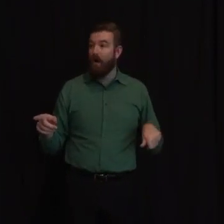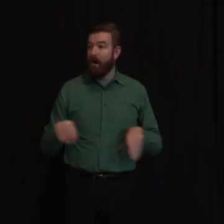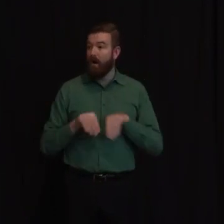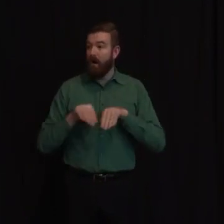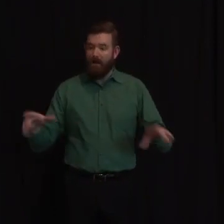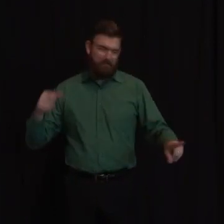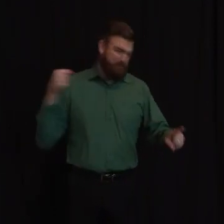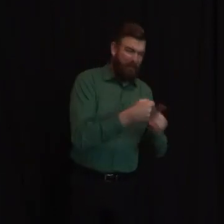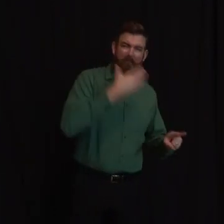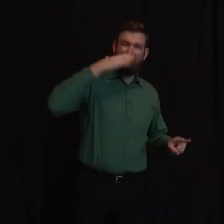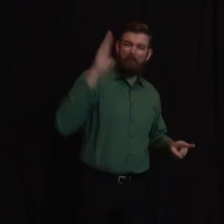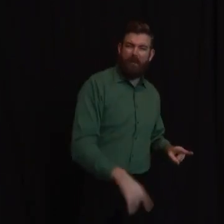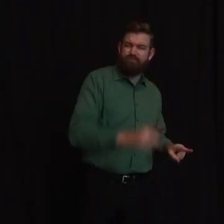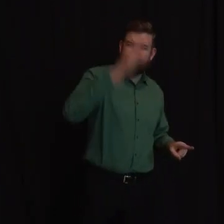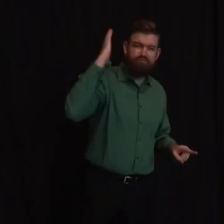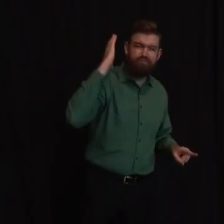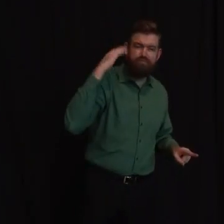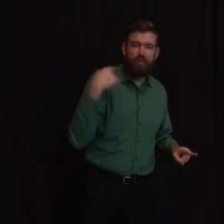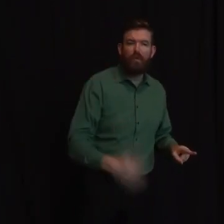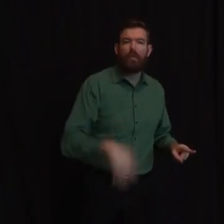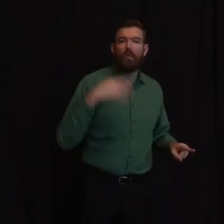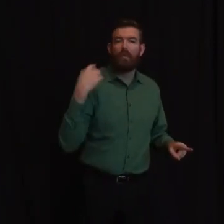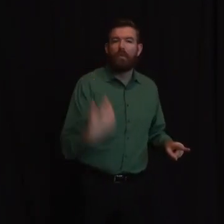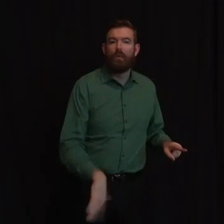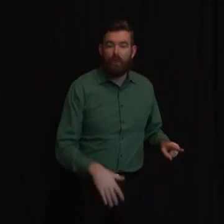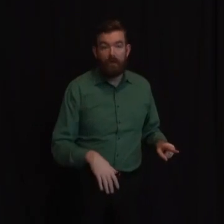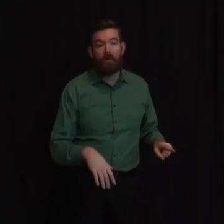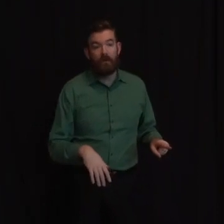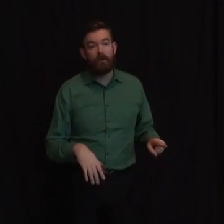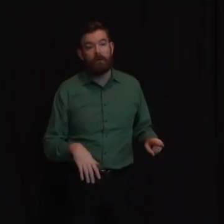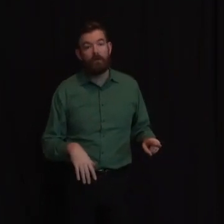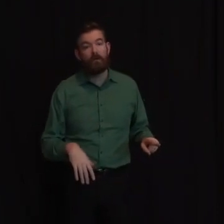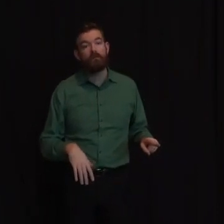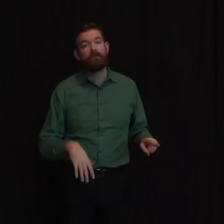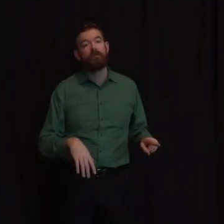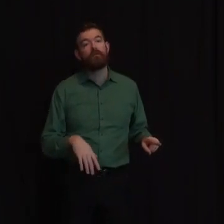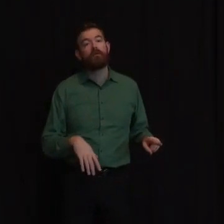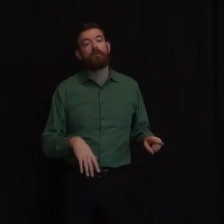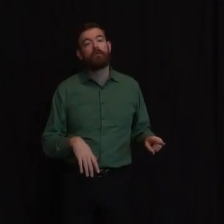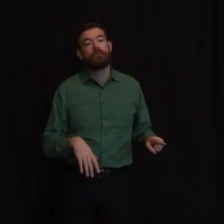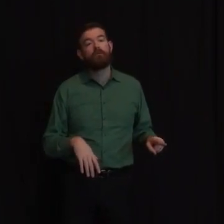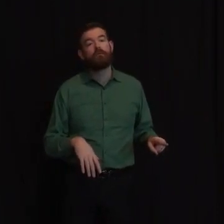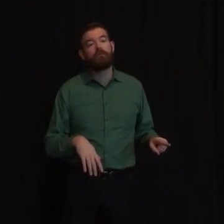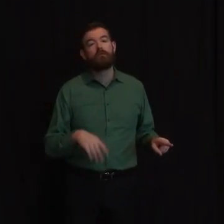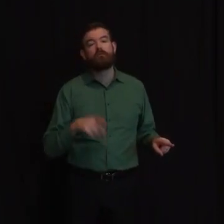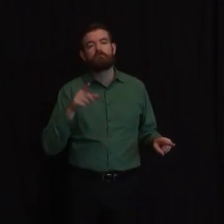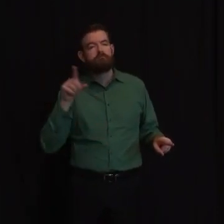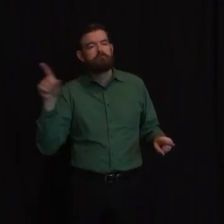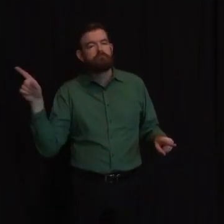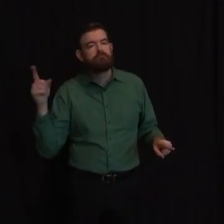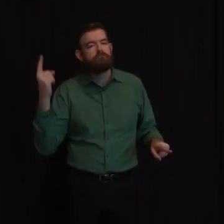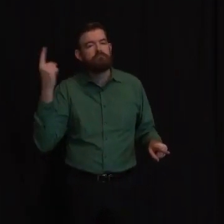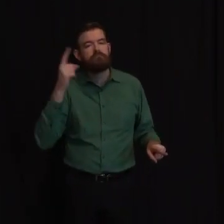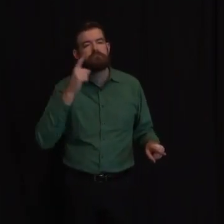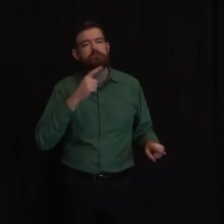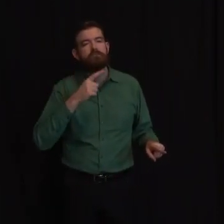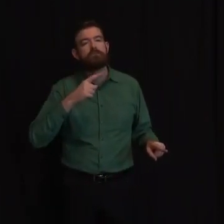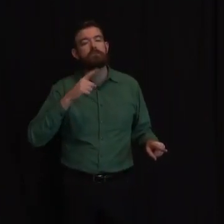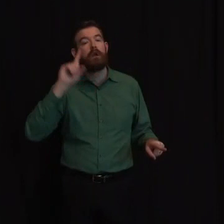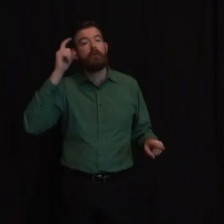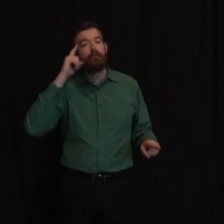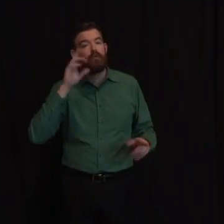Lady Tammy Murphy, Lieutenant Governor Sheila Oliver, Human Services Commissioner Carol Johnson, and I